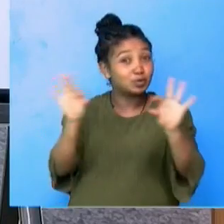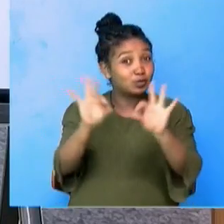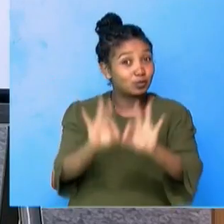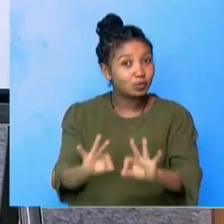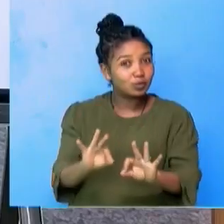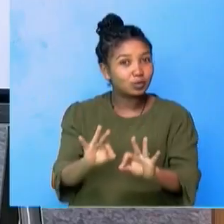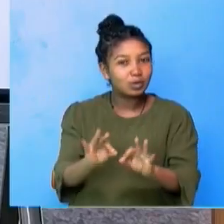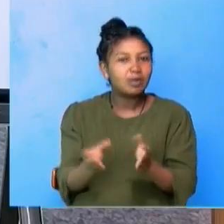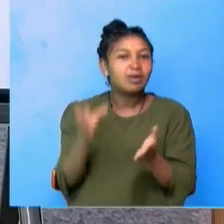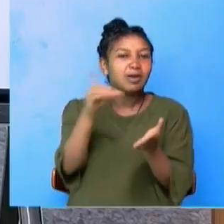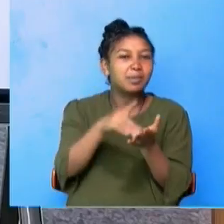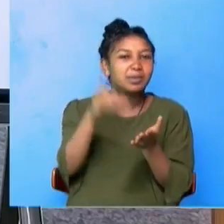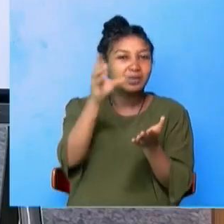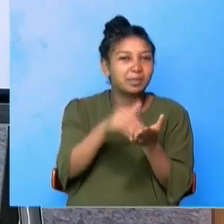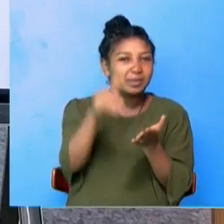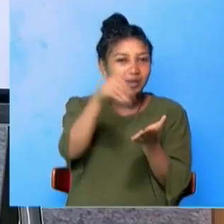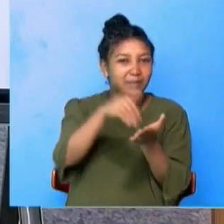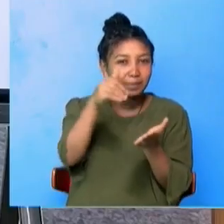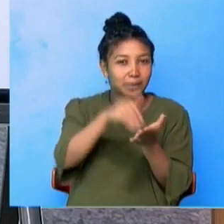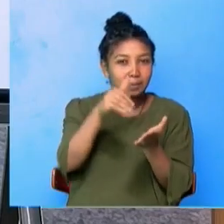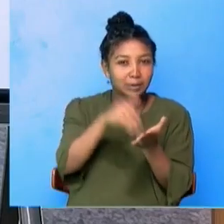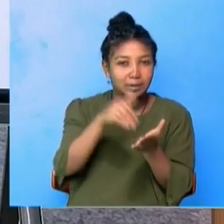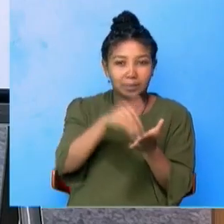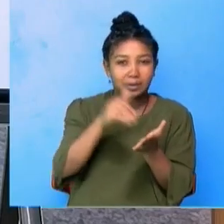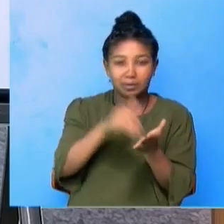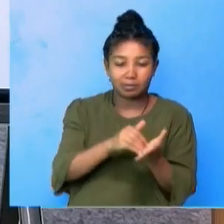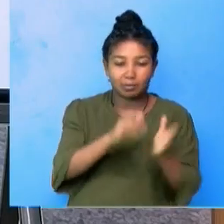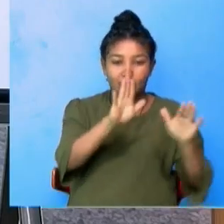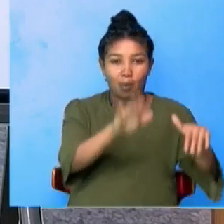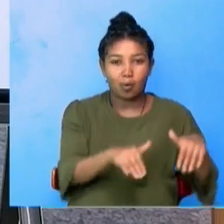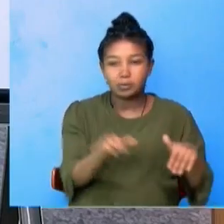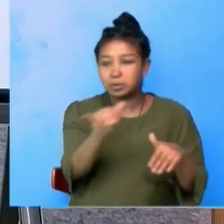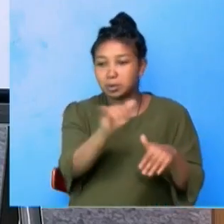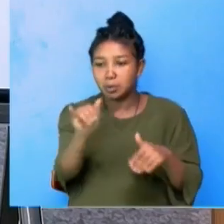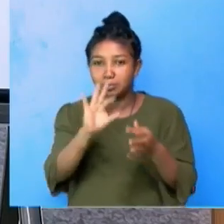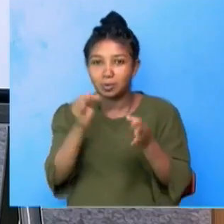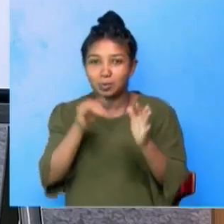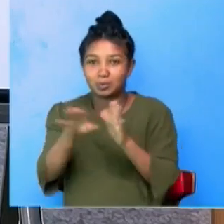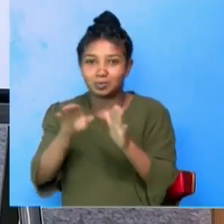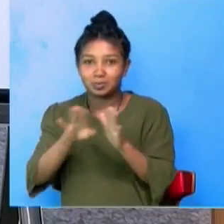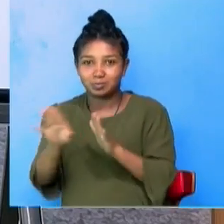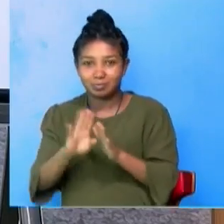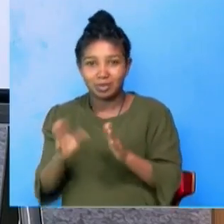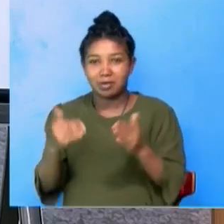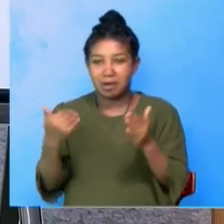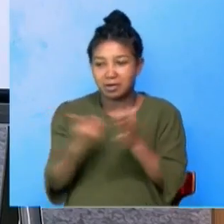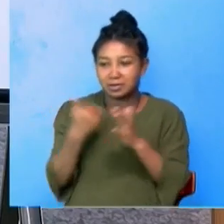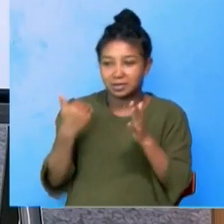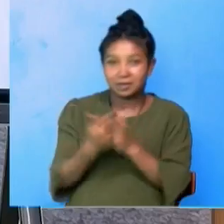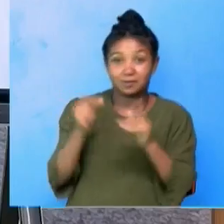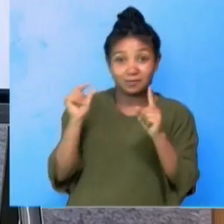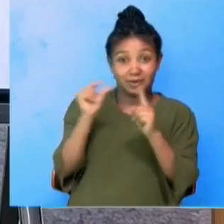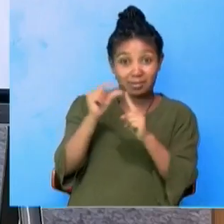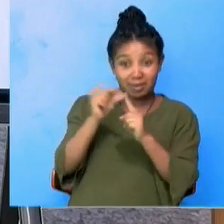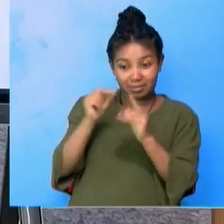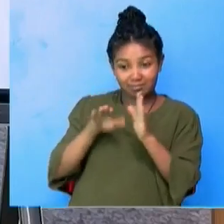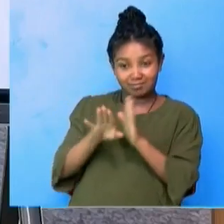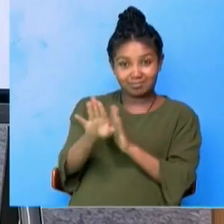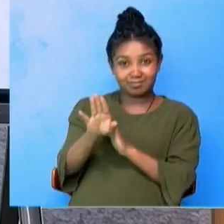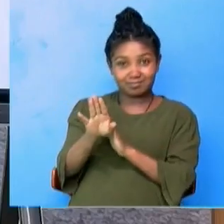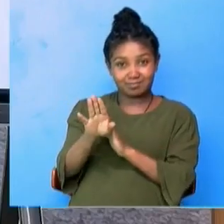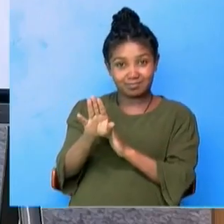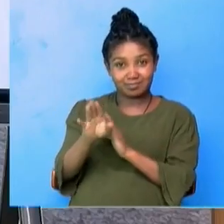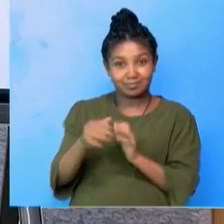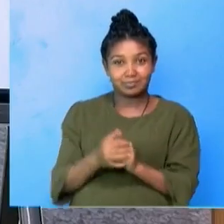not repeat the same words again and again, and it gives more vocabulary for yourself when you are